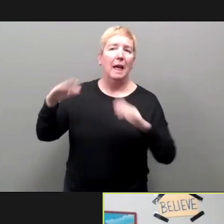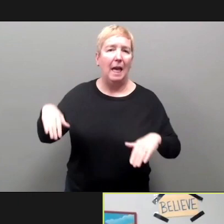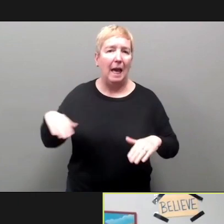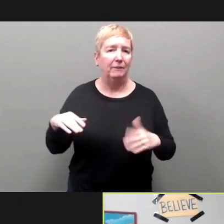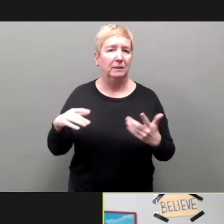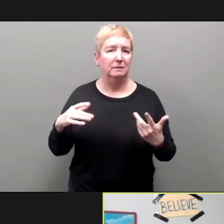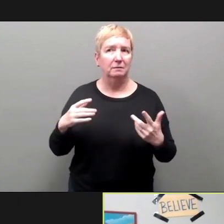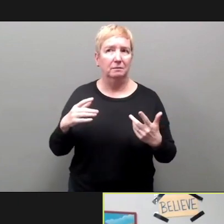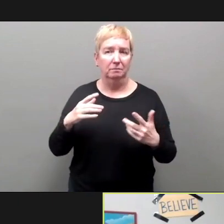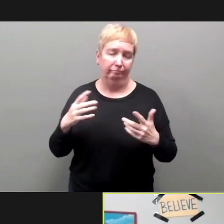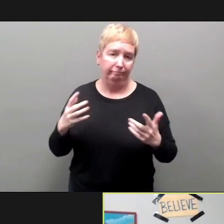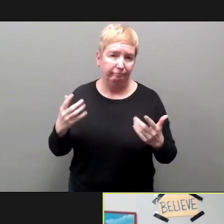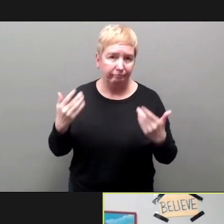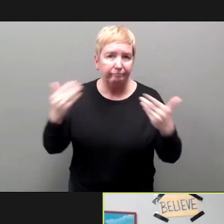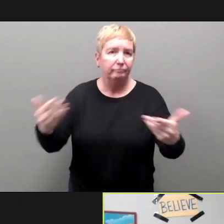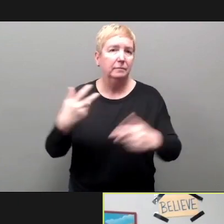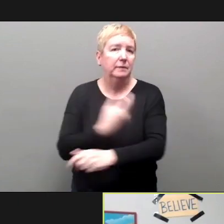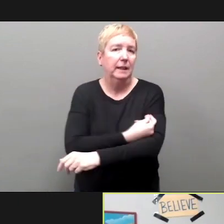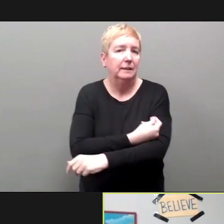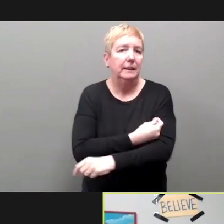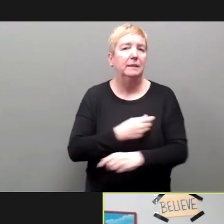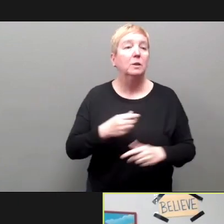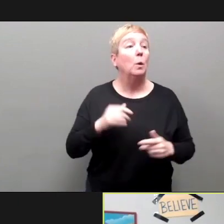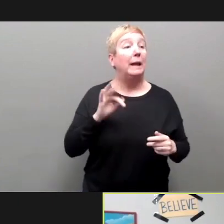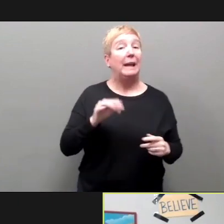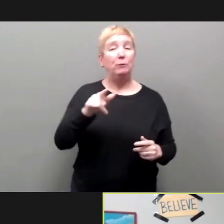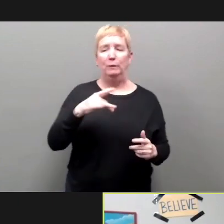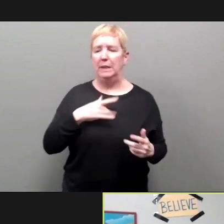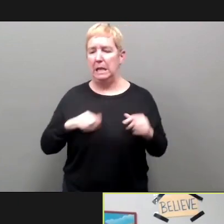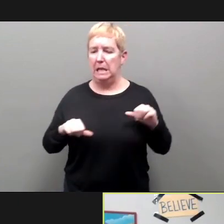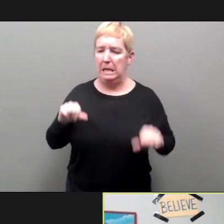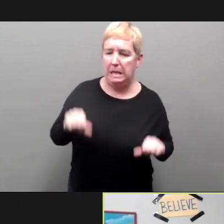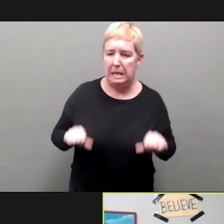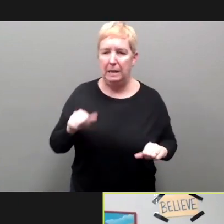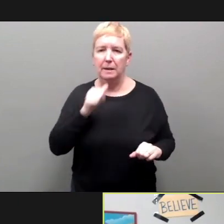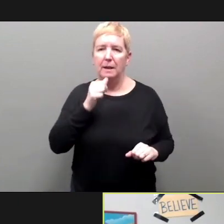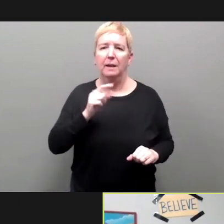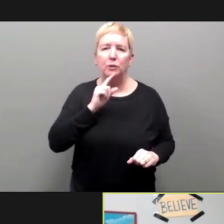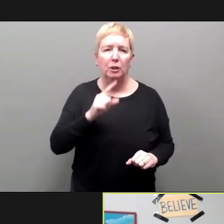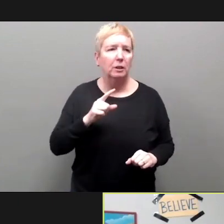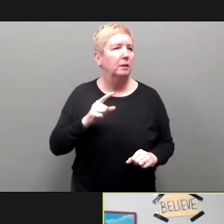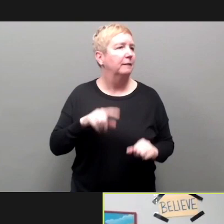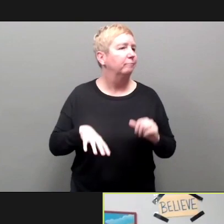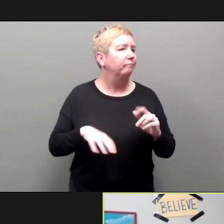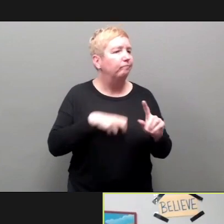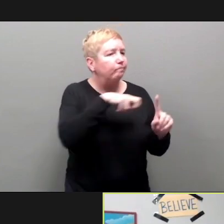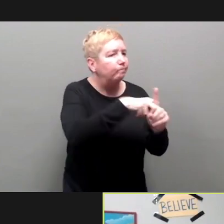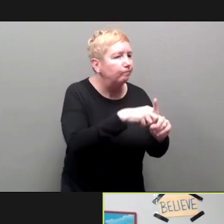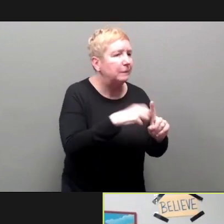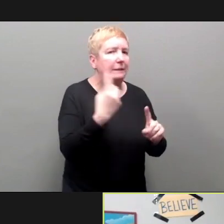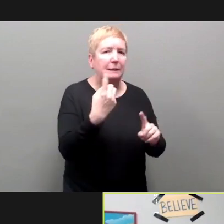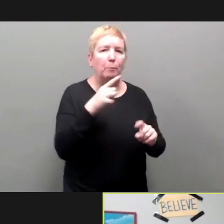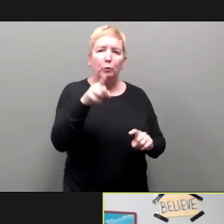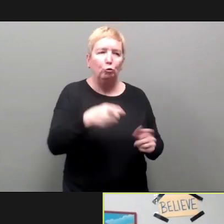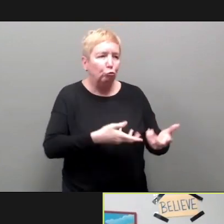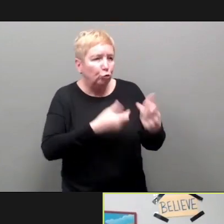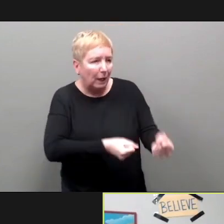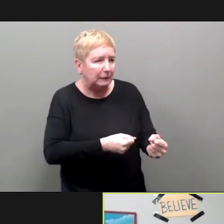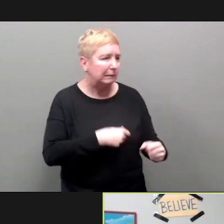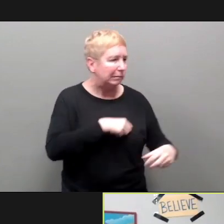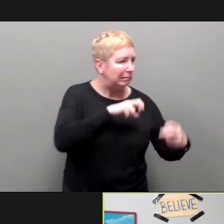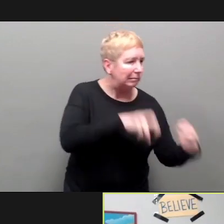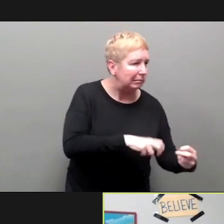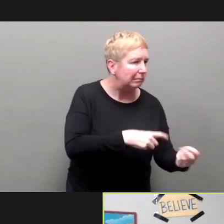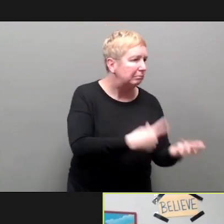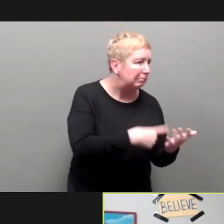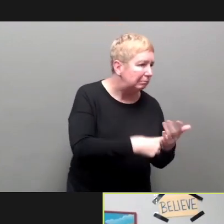someone that you trust, that you feel confident in, to ask about the vaccine, your